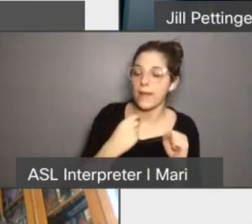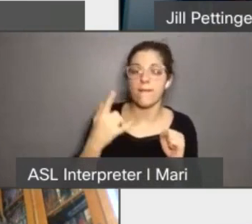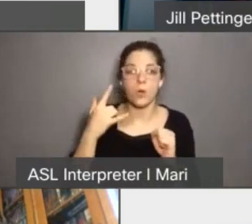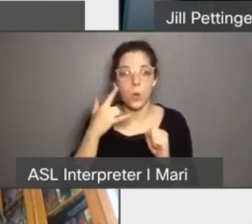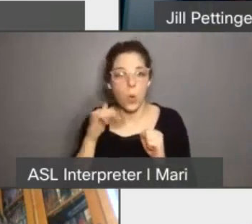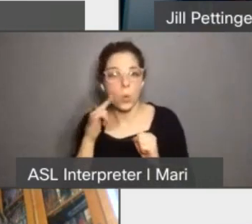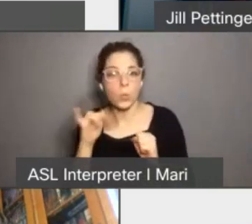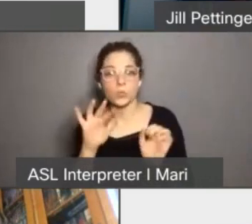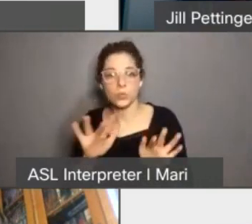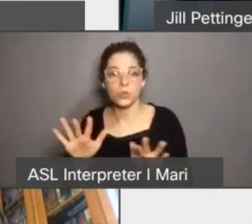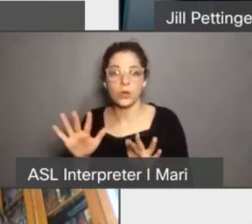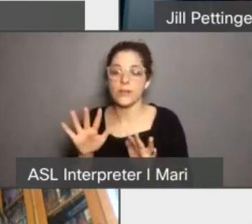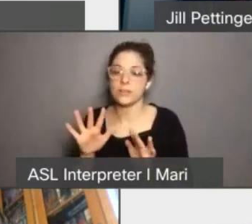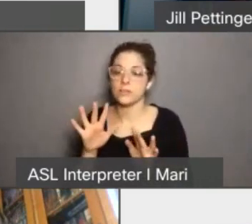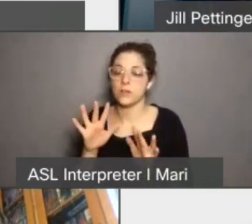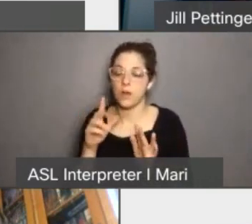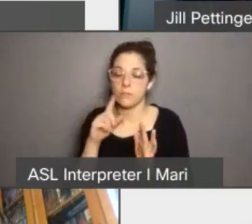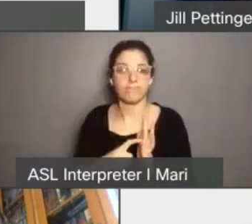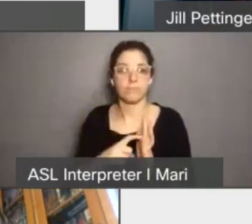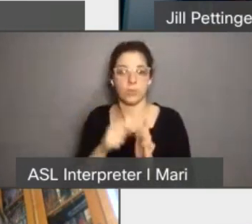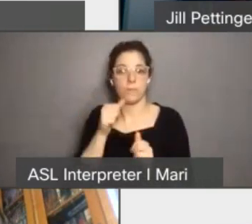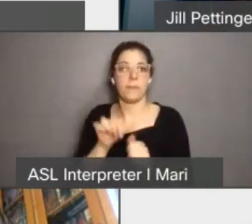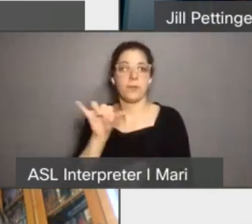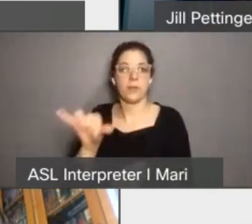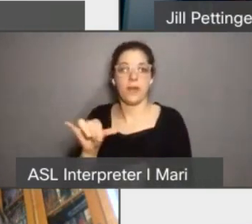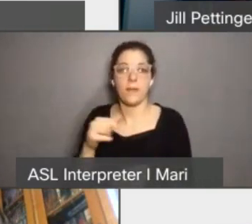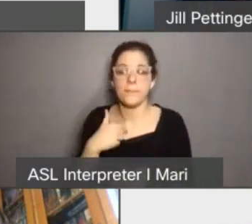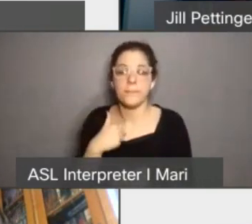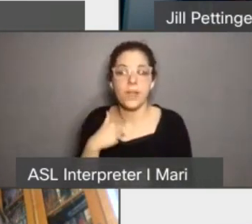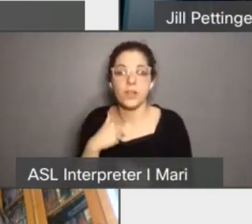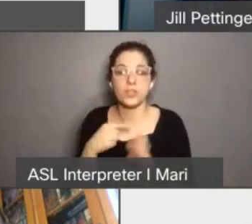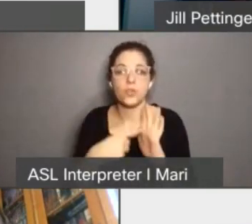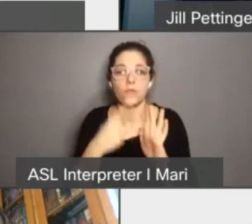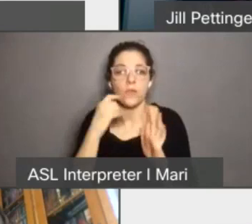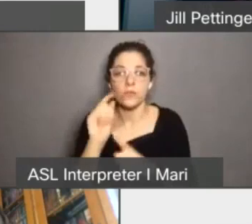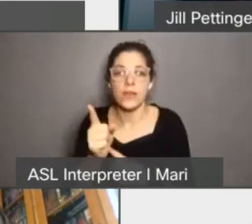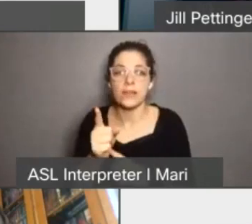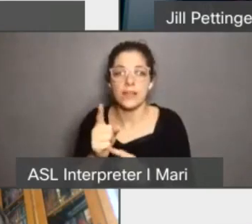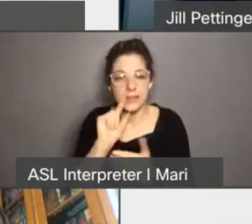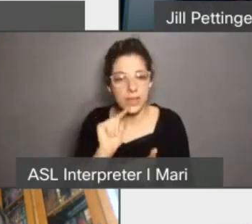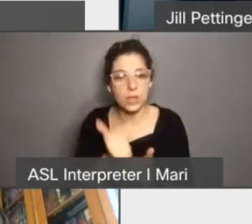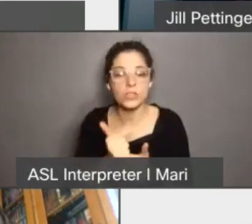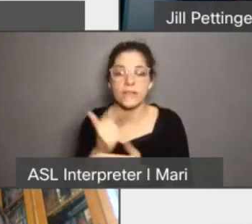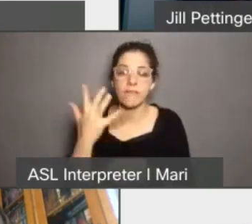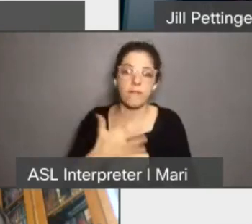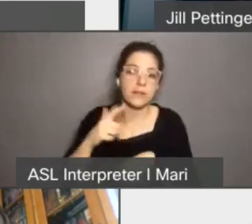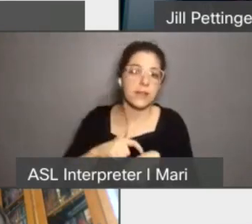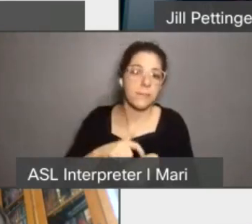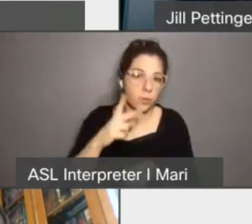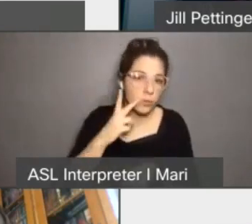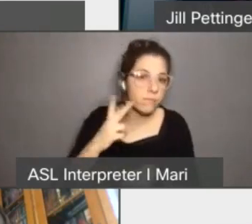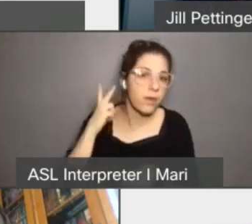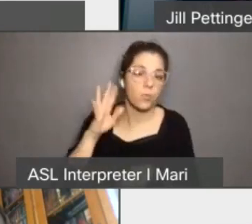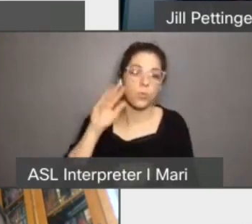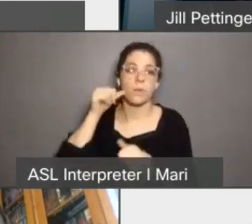it is, and it's striking. You remember that. I just showed it for a couple of seconds, and I guarantee you, in 5 days' time, you think back, you're going to remember